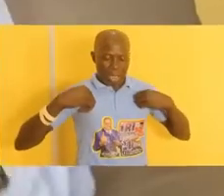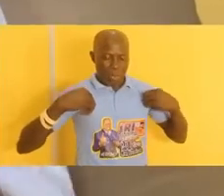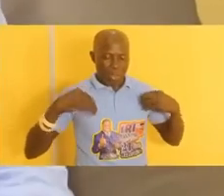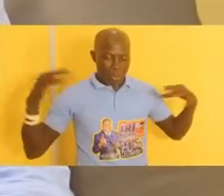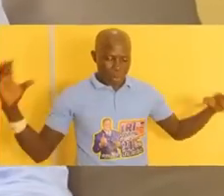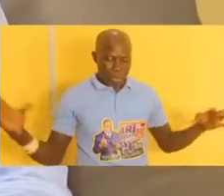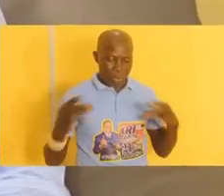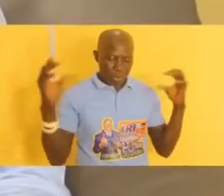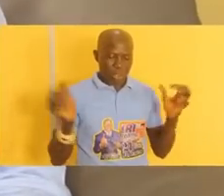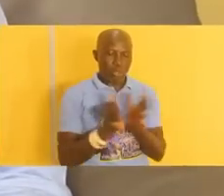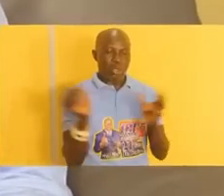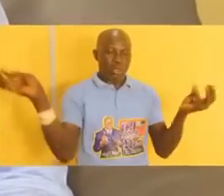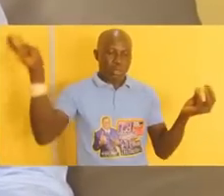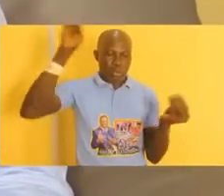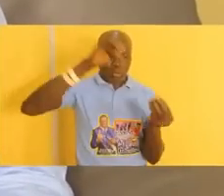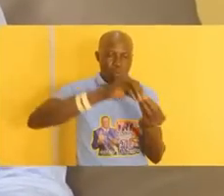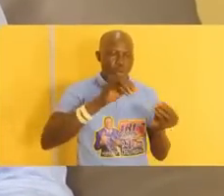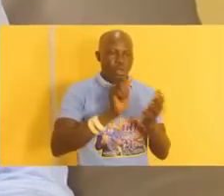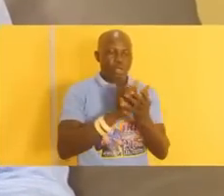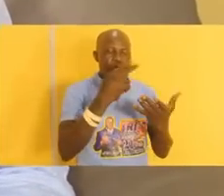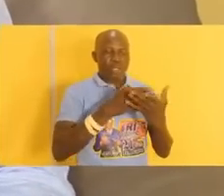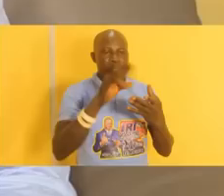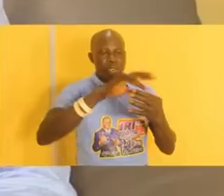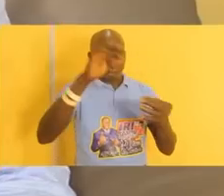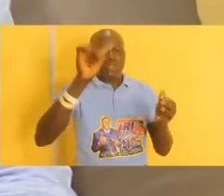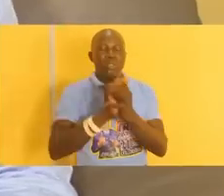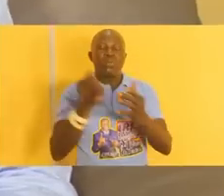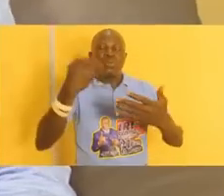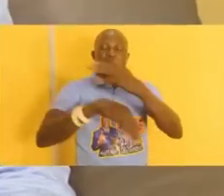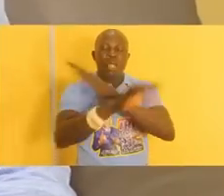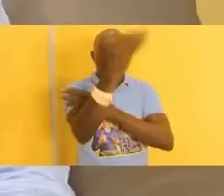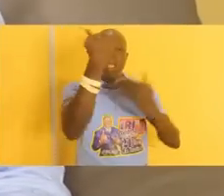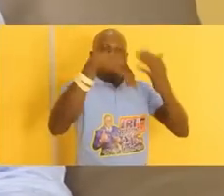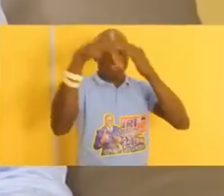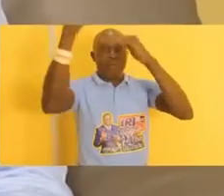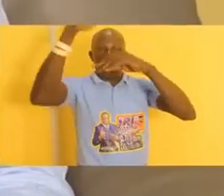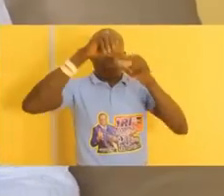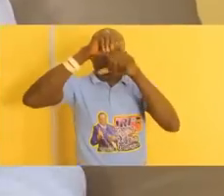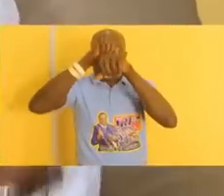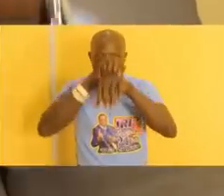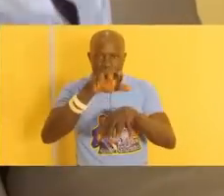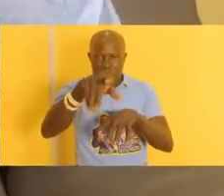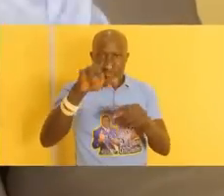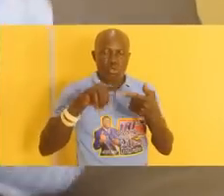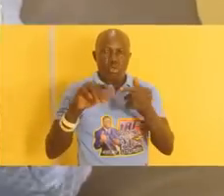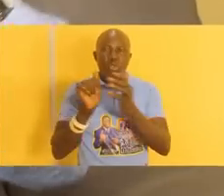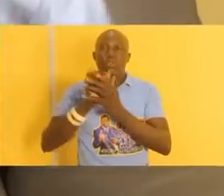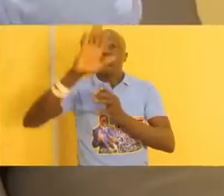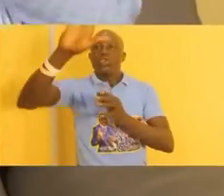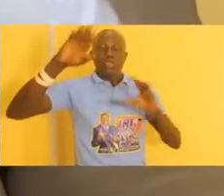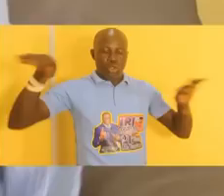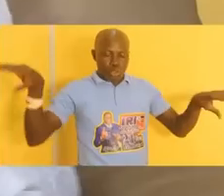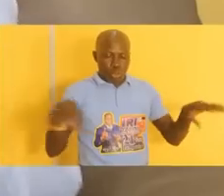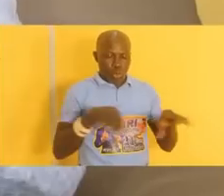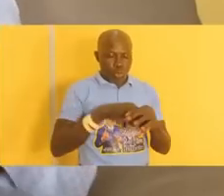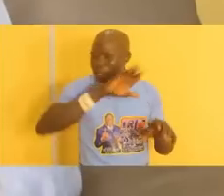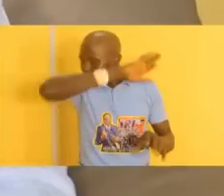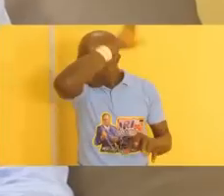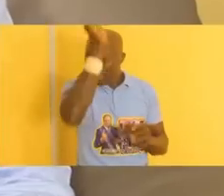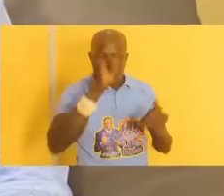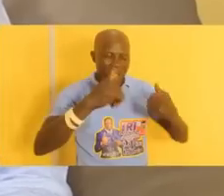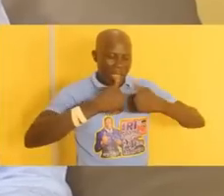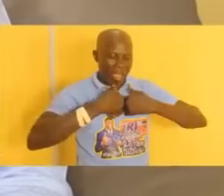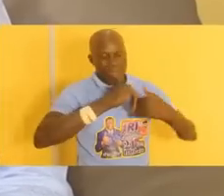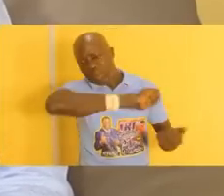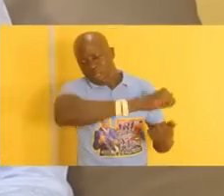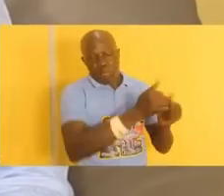Jesu. Your garment of celebration will praise Jesus. Emi gbo ati ojo gbo ofun yo dare fun. Amen. This will release long that. Iyawo re ki yo ni wahala ninu.